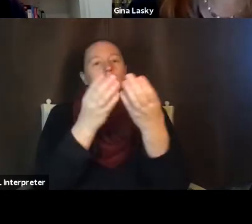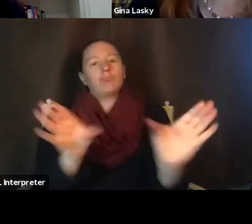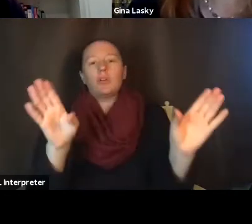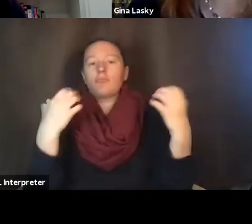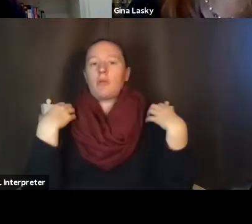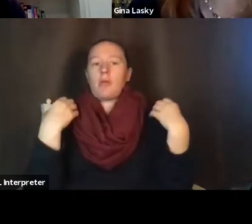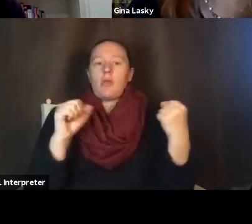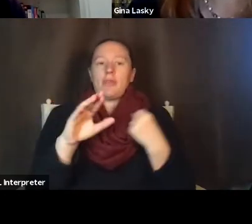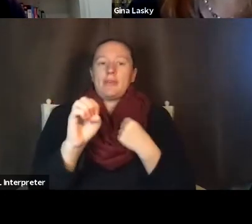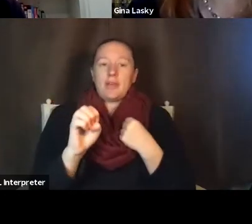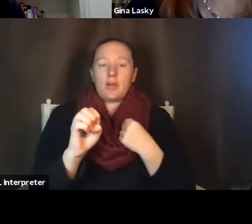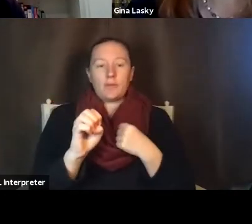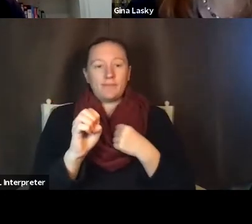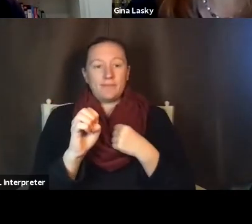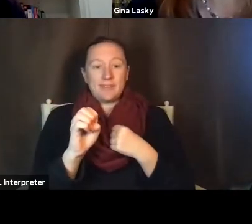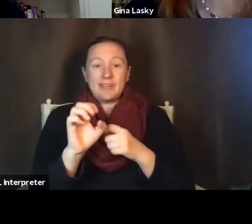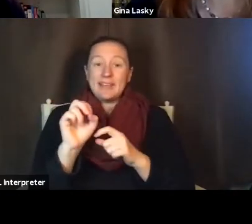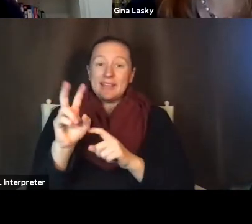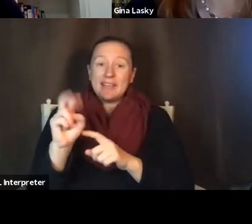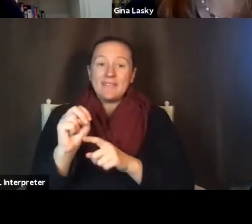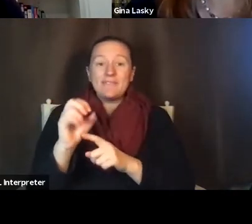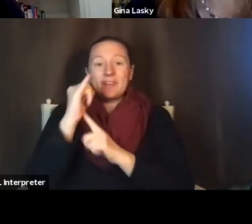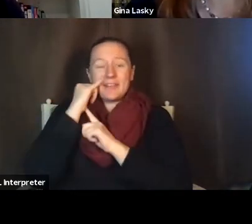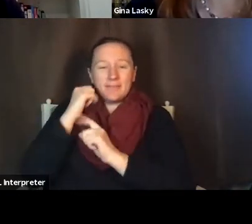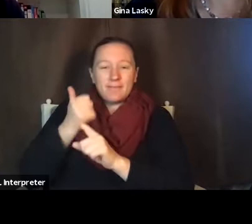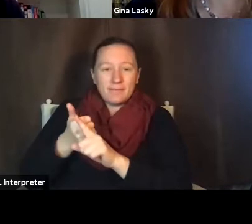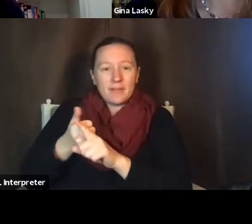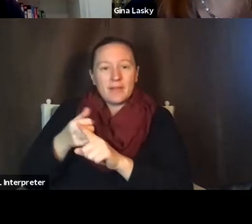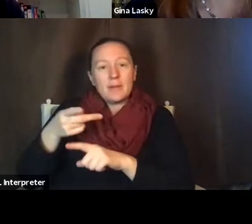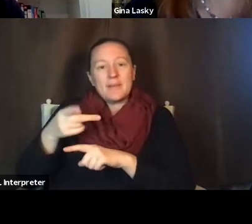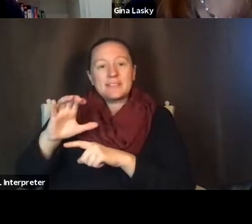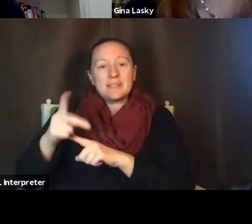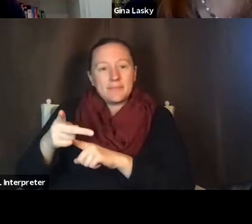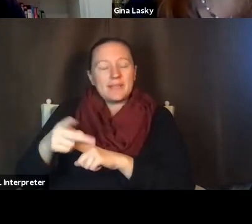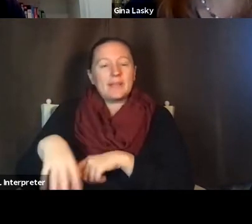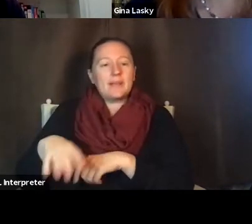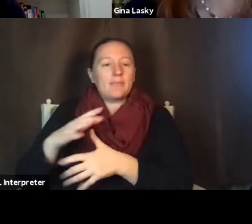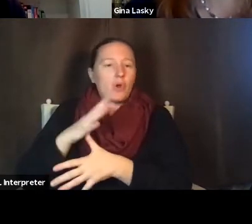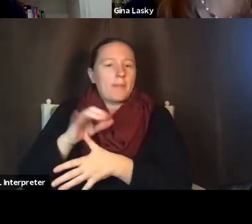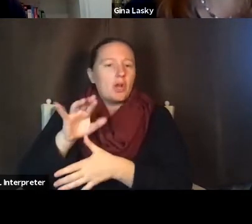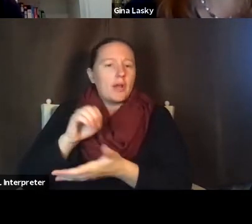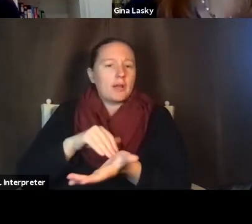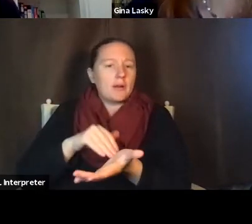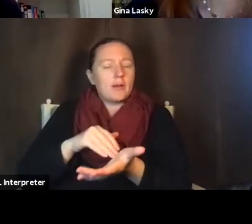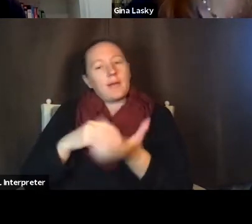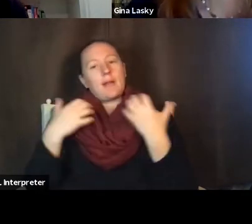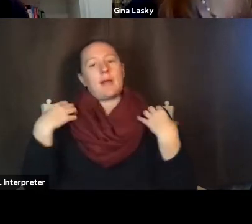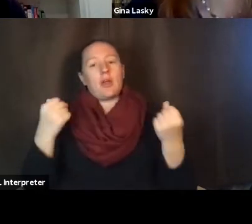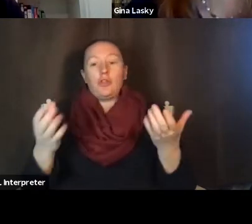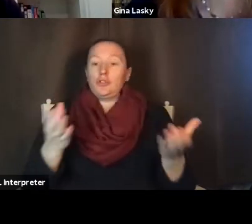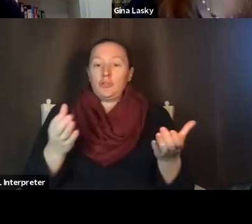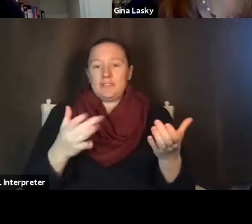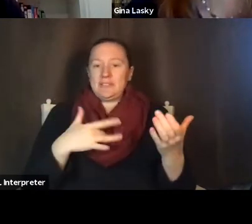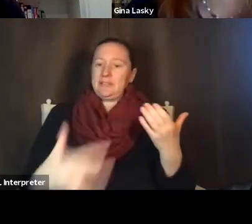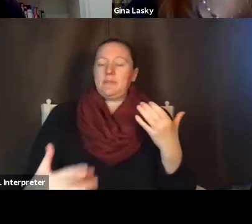utilization. And we found that even with primary care, as a health service, which is typically, considered more available,